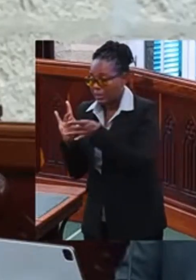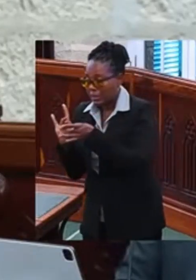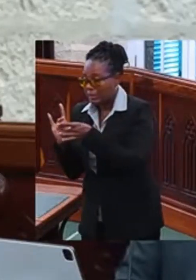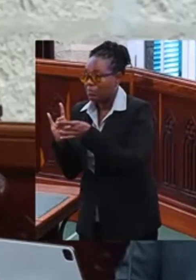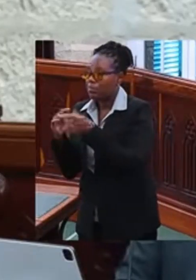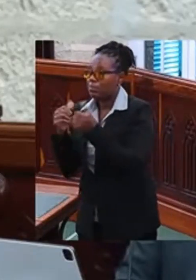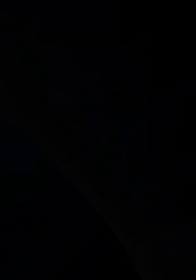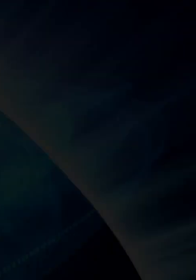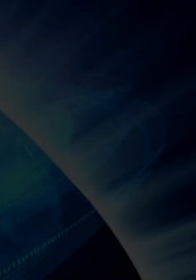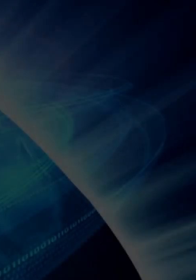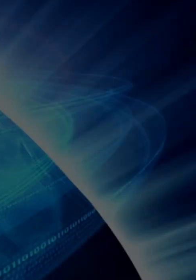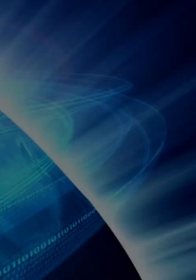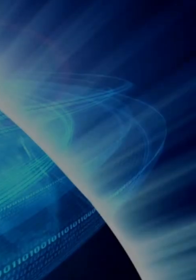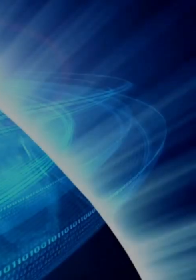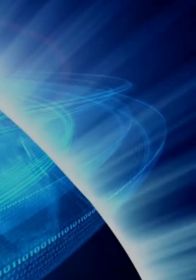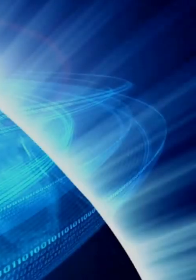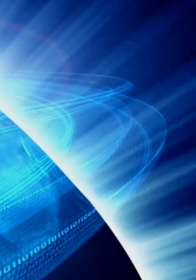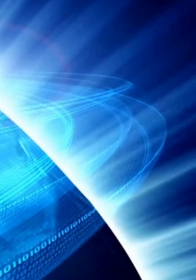understanding.